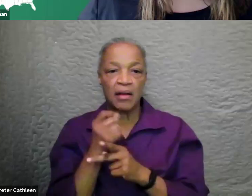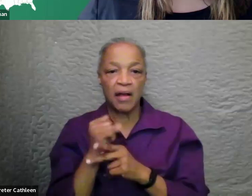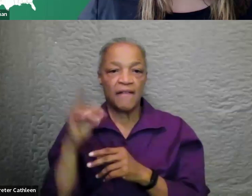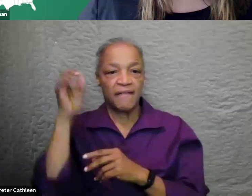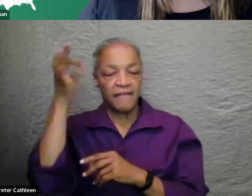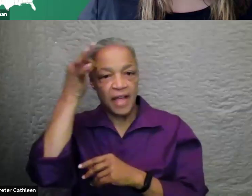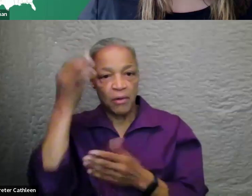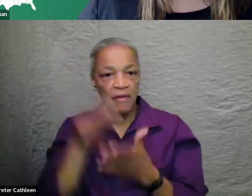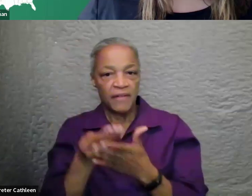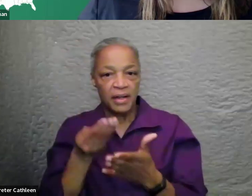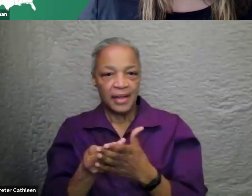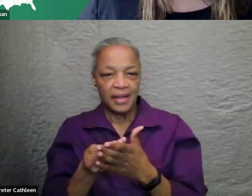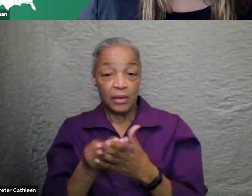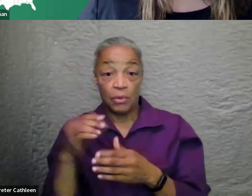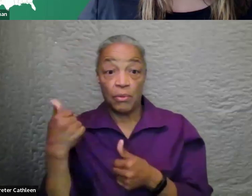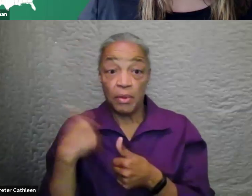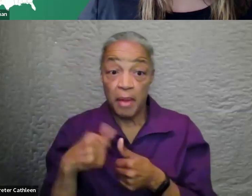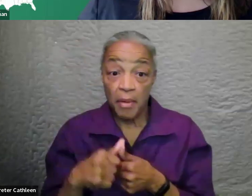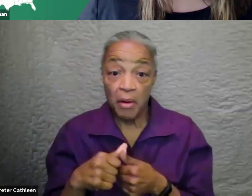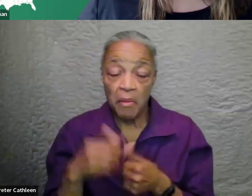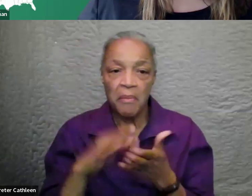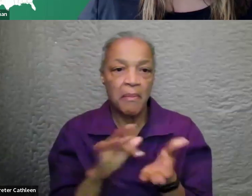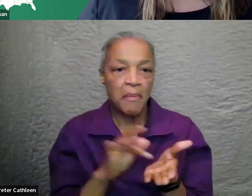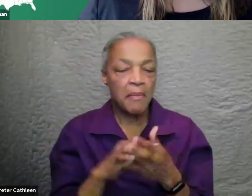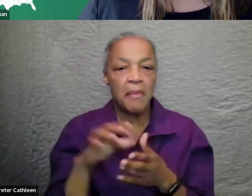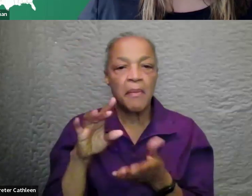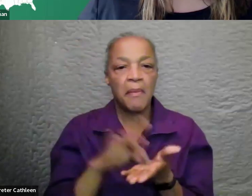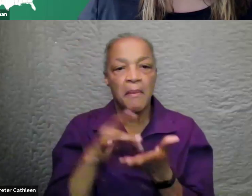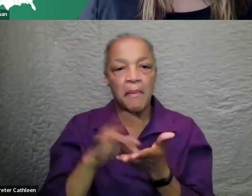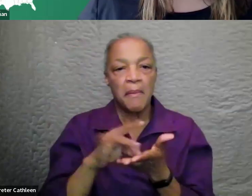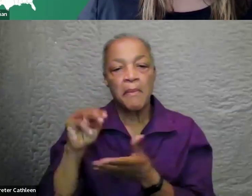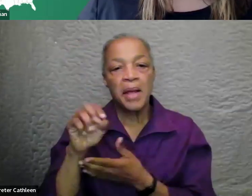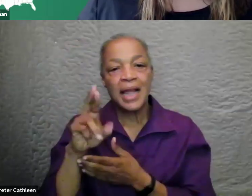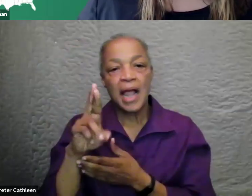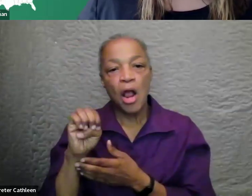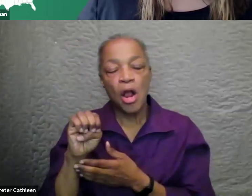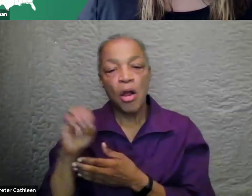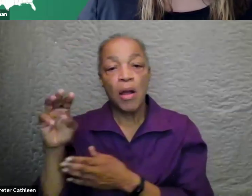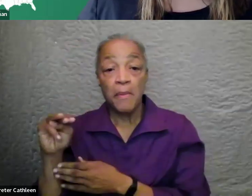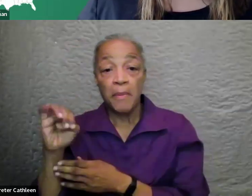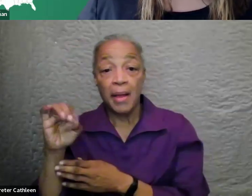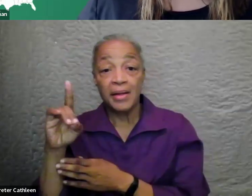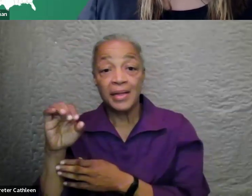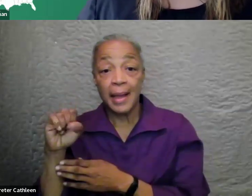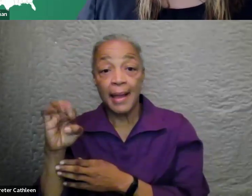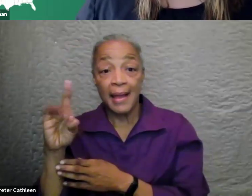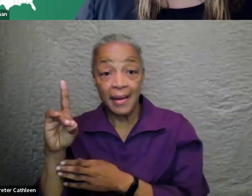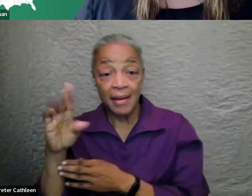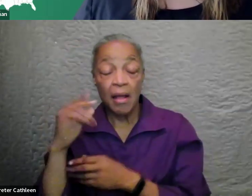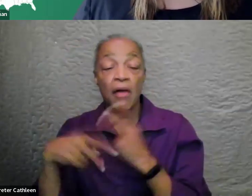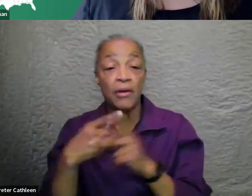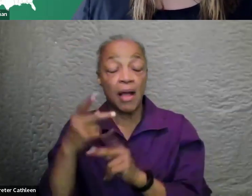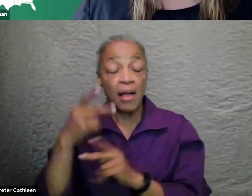federal funding, because remember, that could be Medicare, that could be Medicaid, that could be other forms of federal